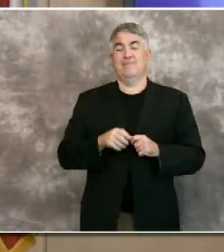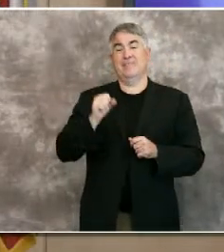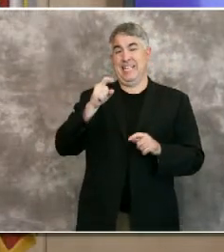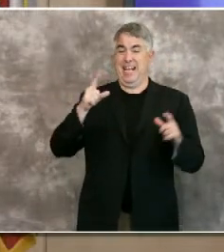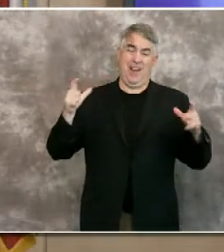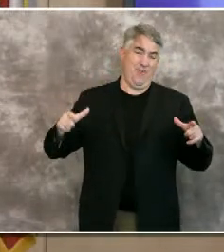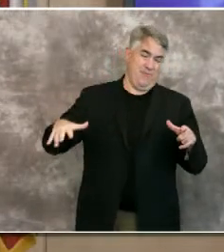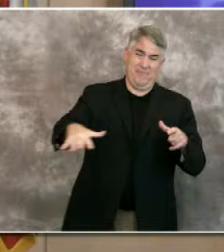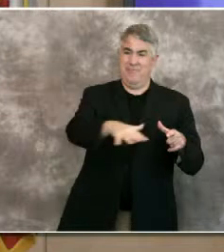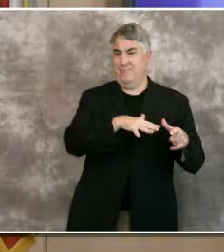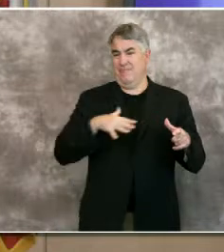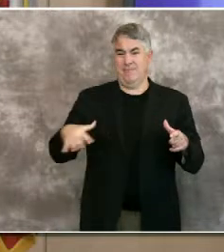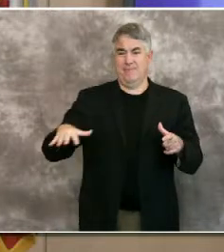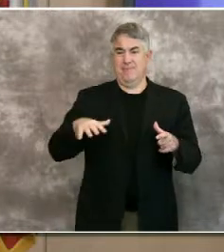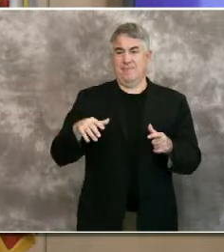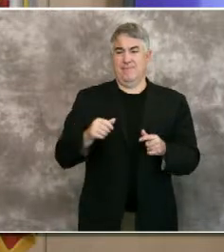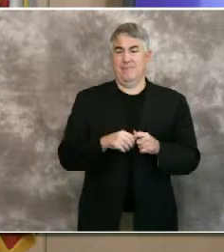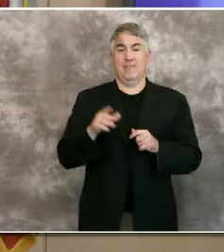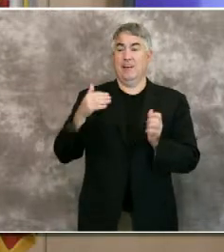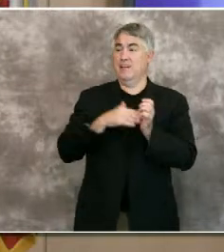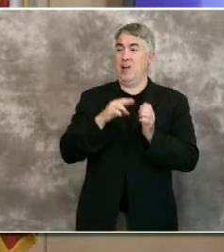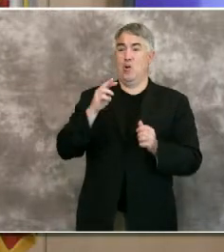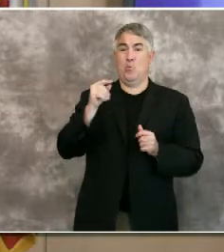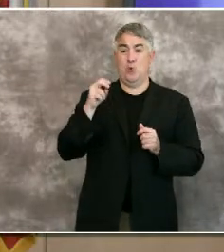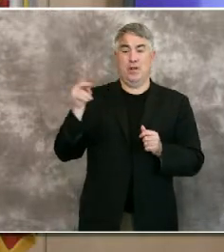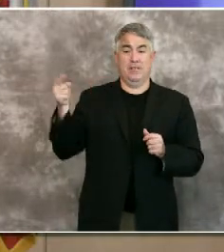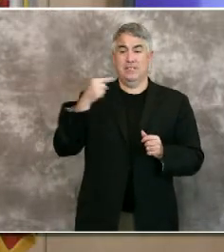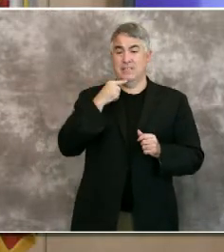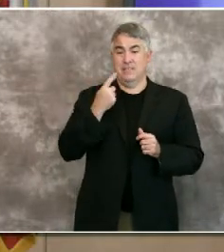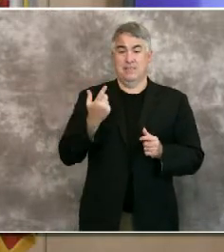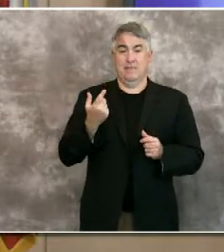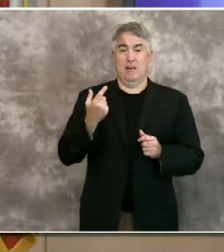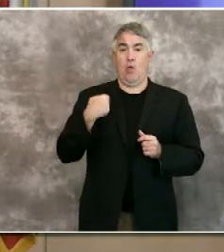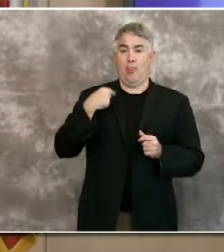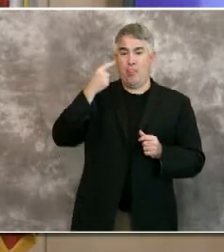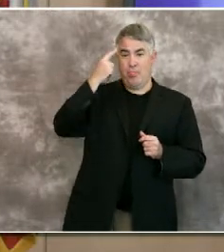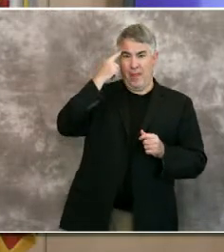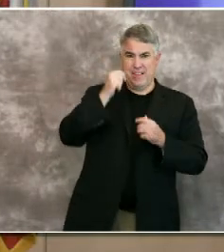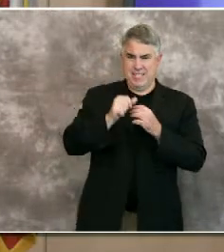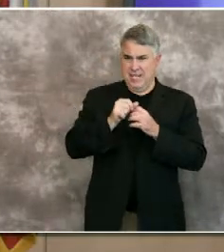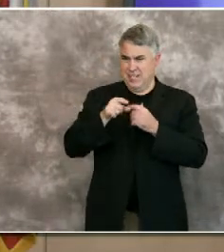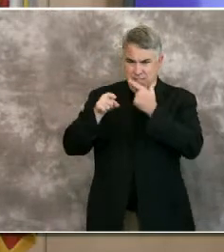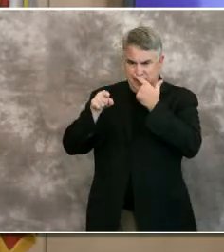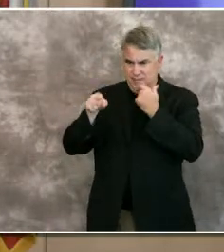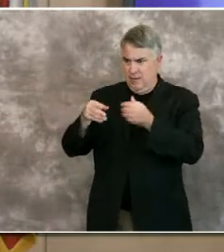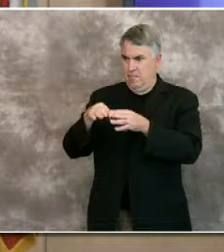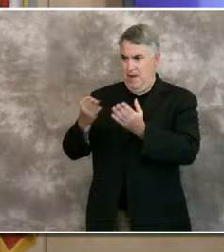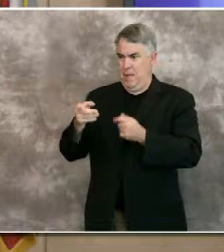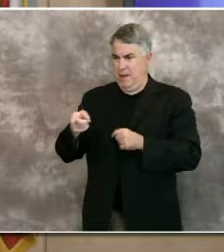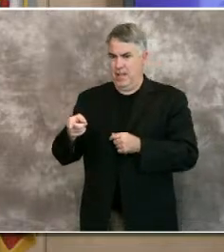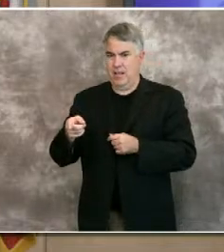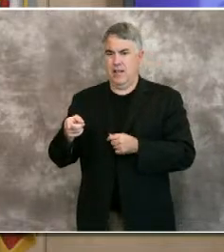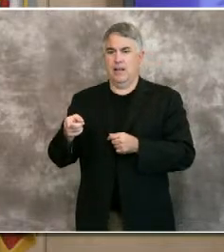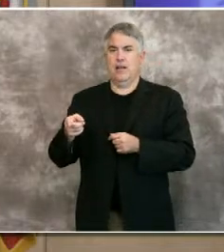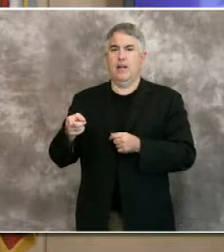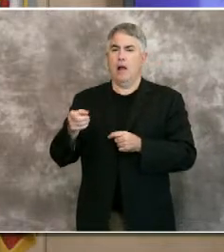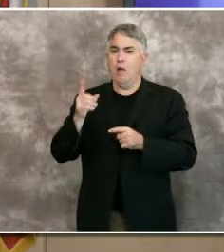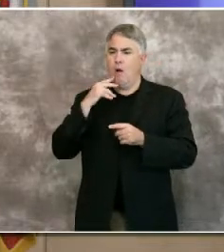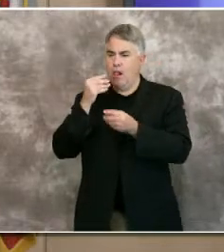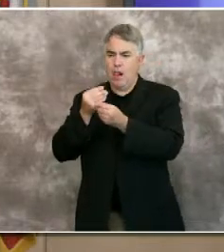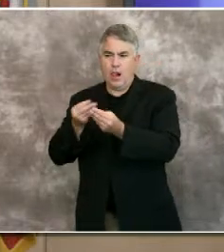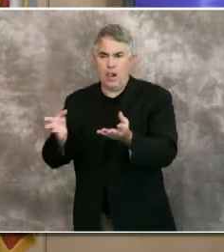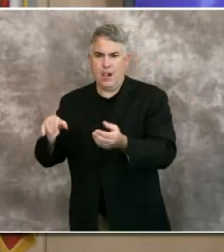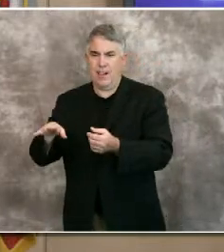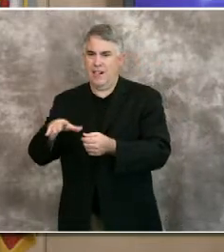mentioned before, when we think that there is a danger to the public, then we will share a location. If there's something specific that the